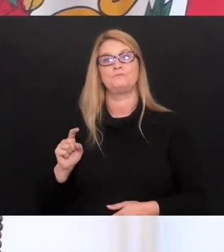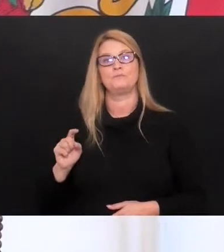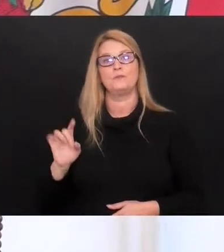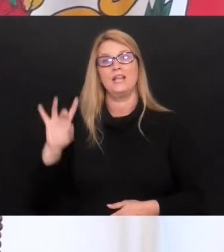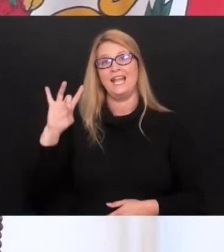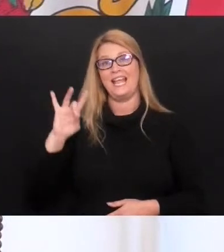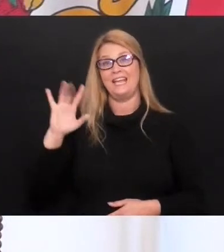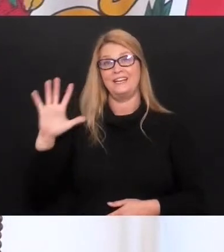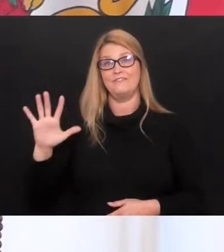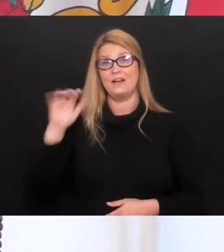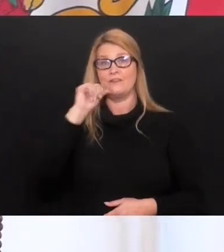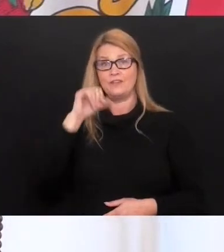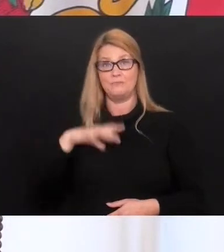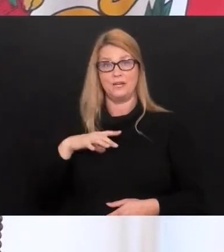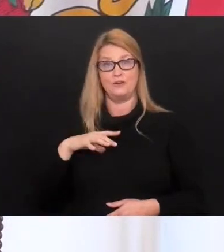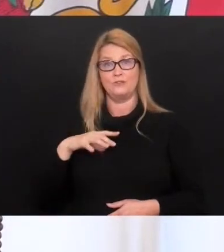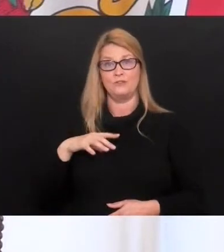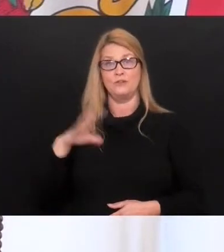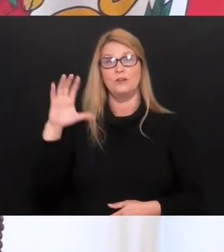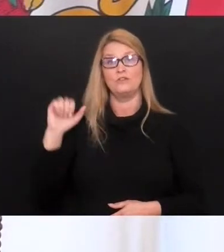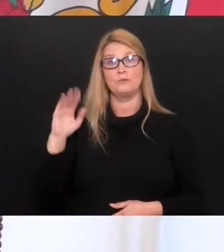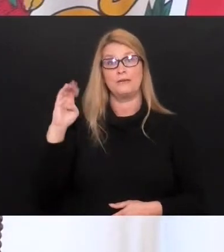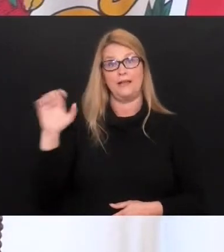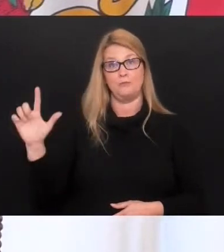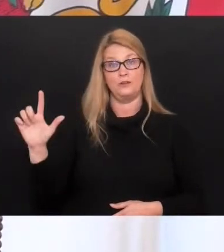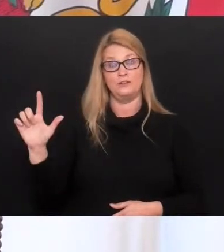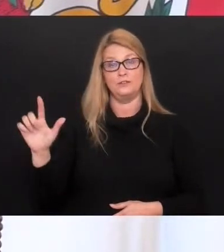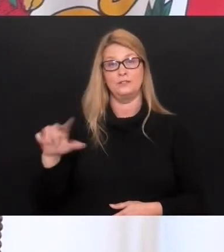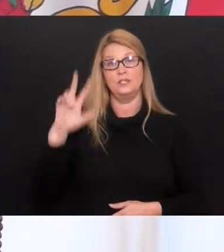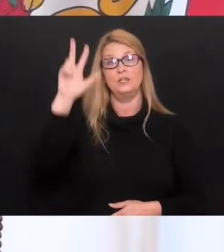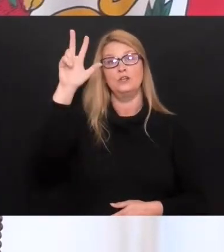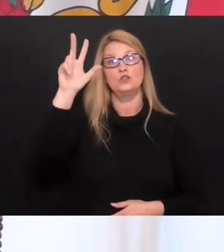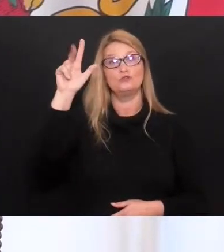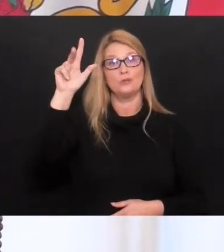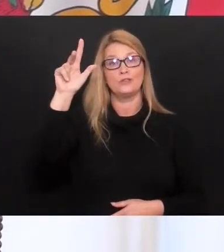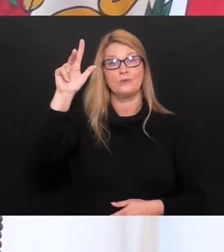an 85-year-old female from Cabell County. Our